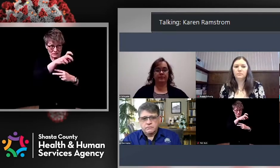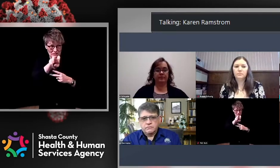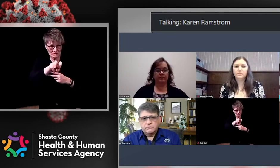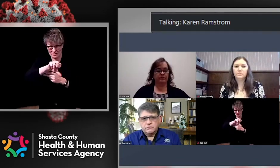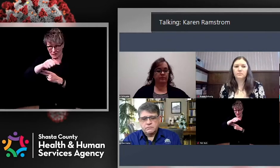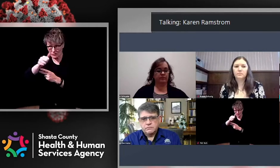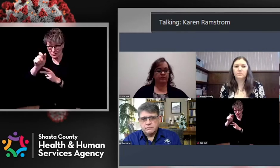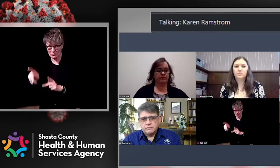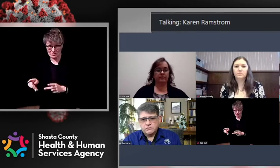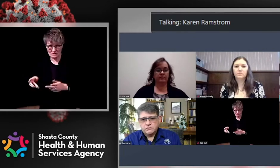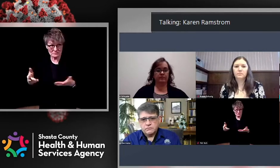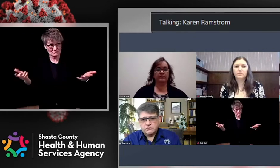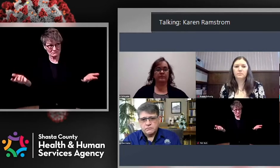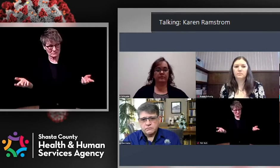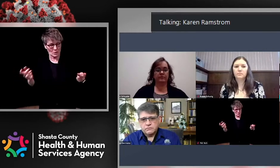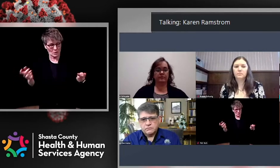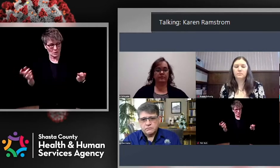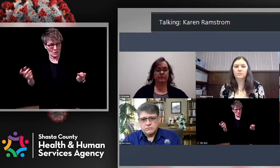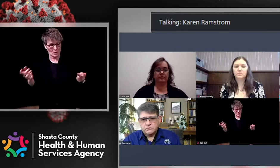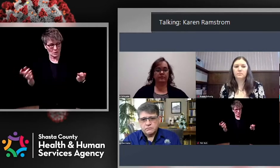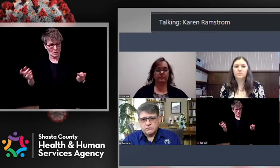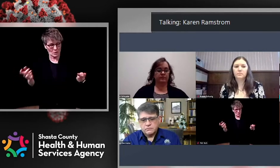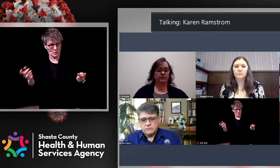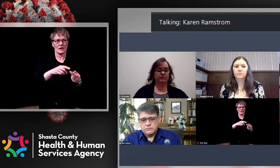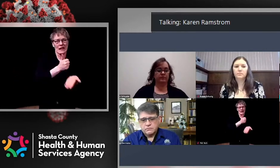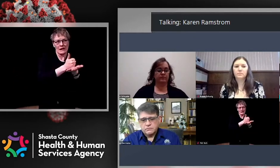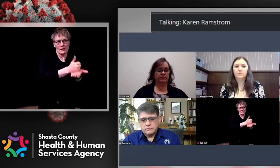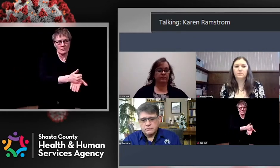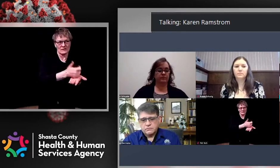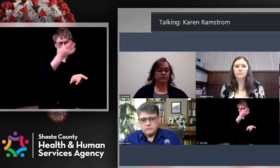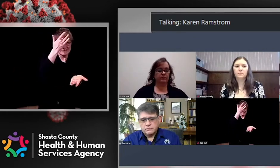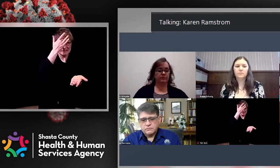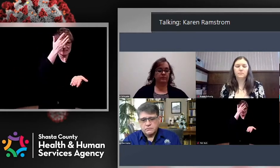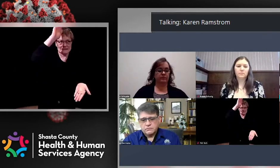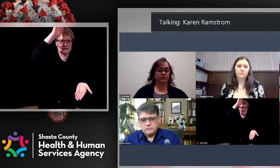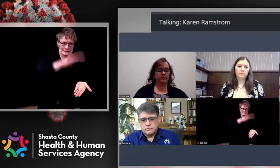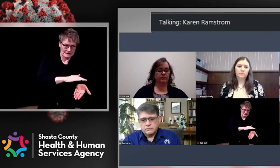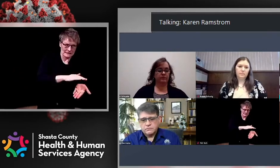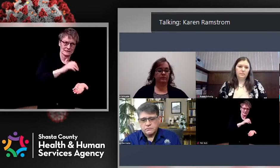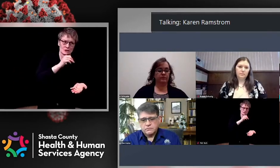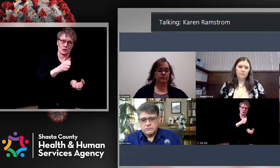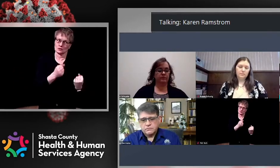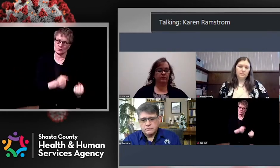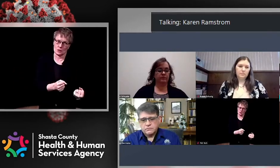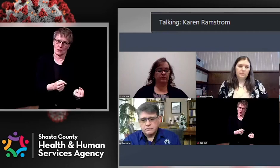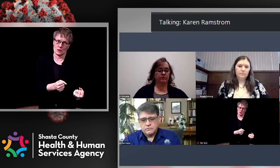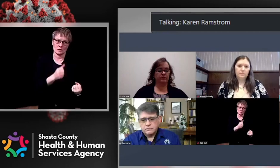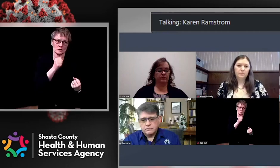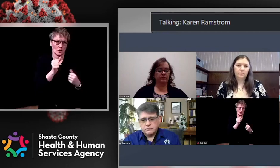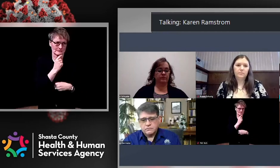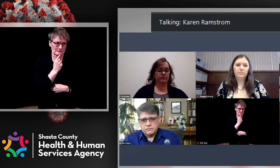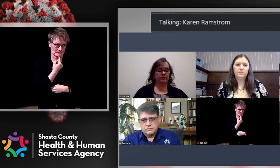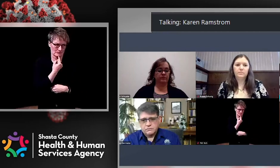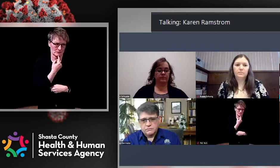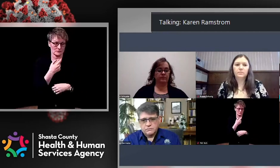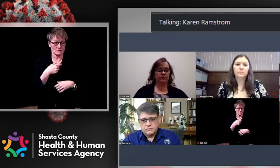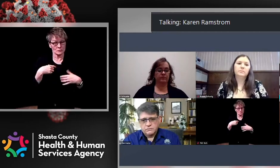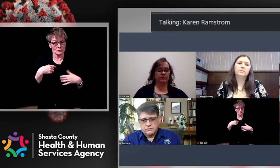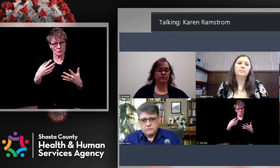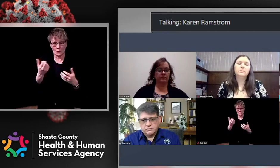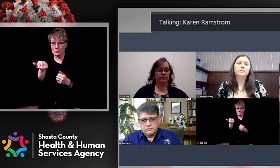the more tools in our toolbox, the better. And so we'll continue to learn. And I think that's great to have another option coming